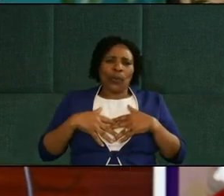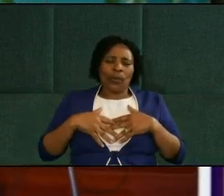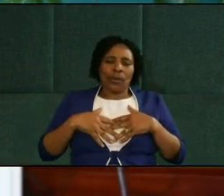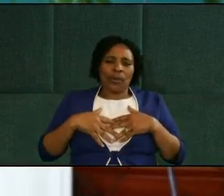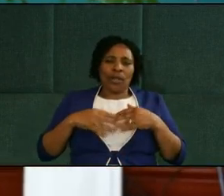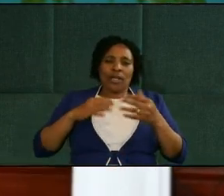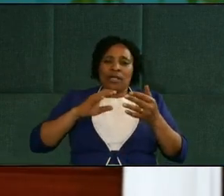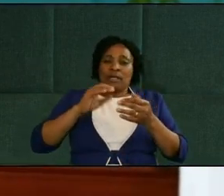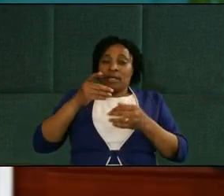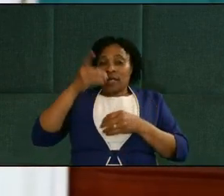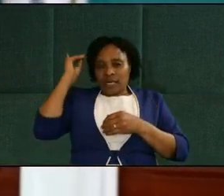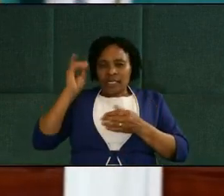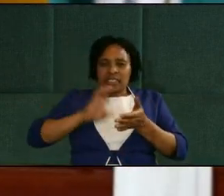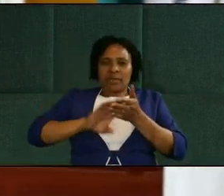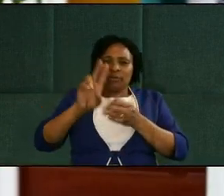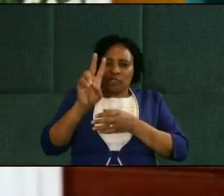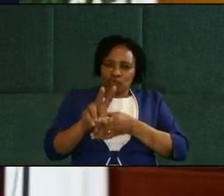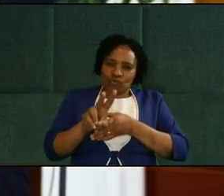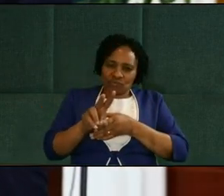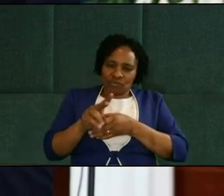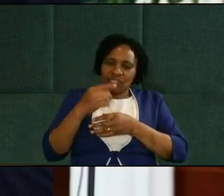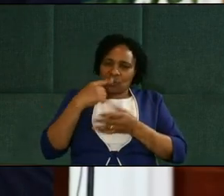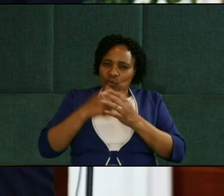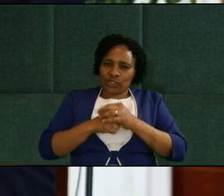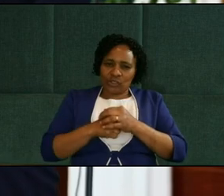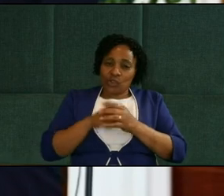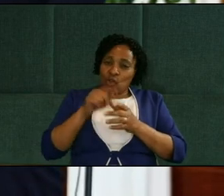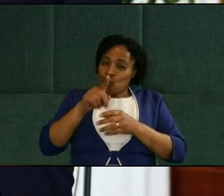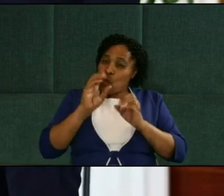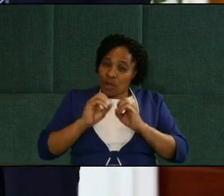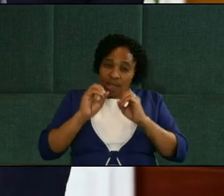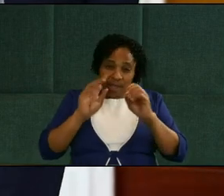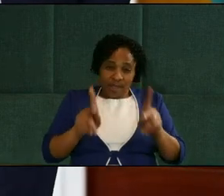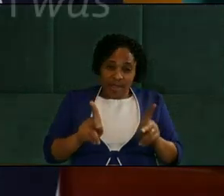2. Daniel says, you, O king,